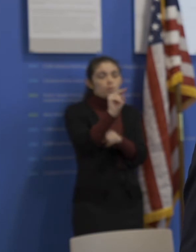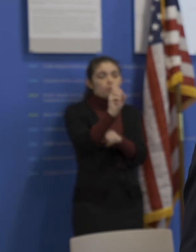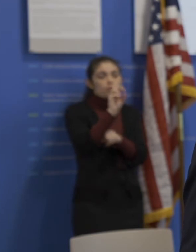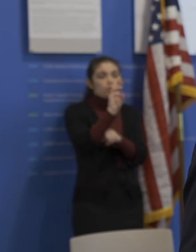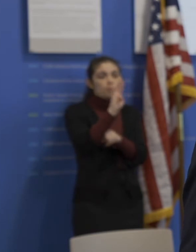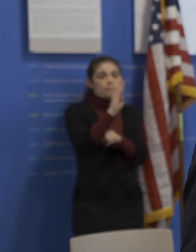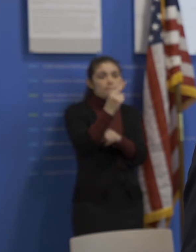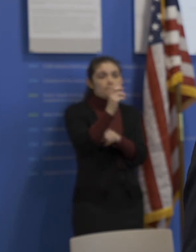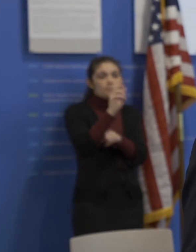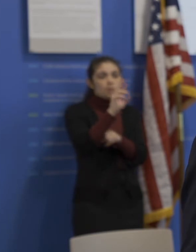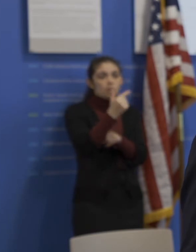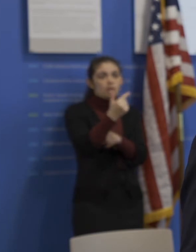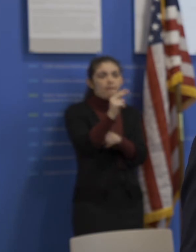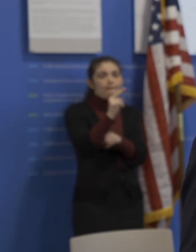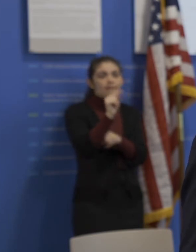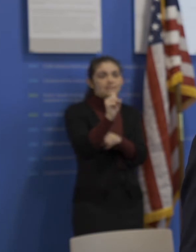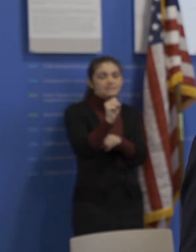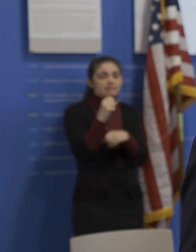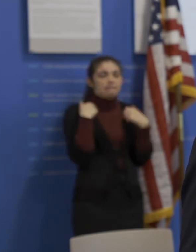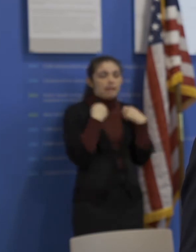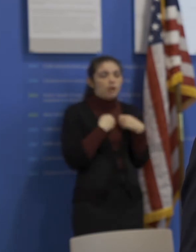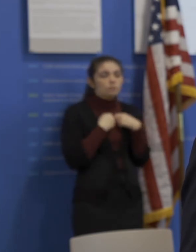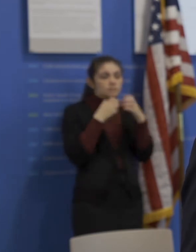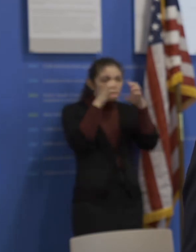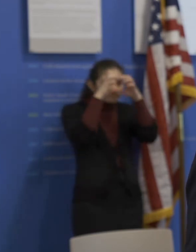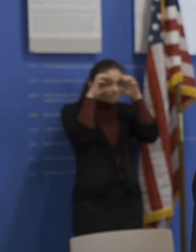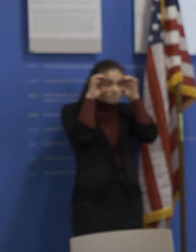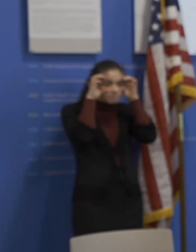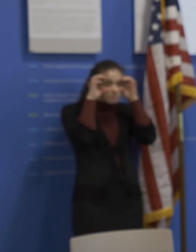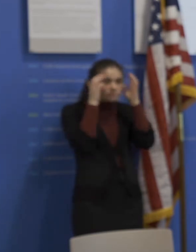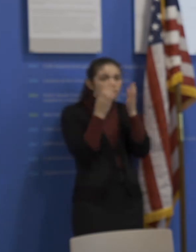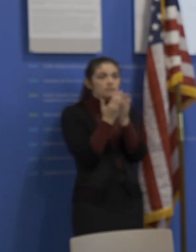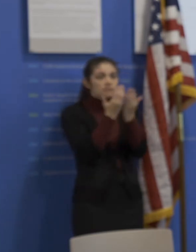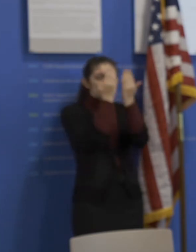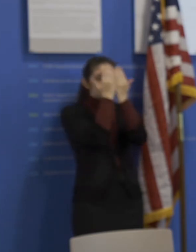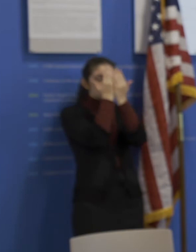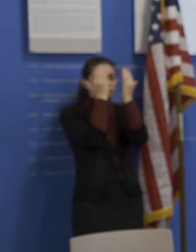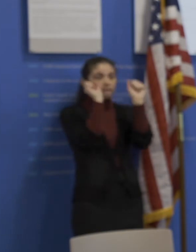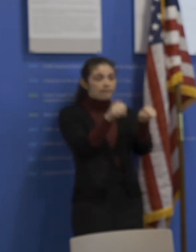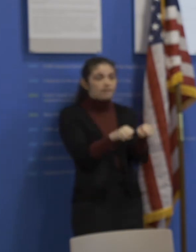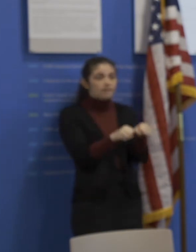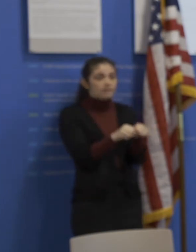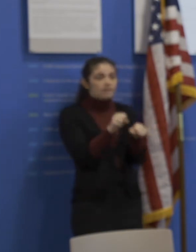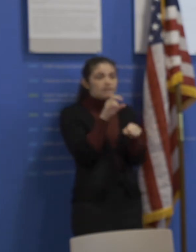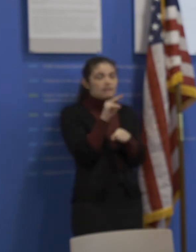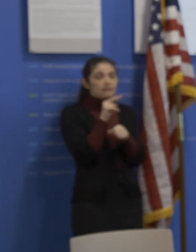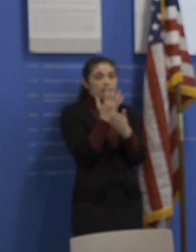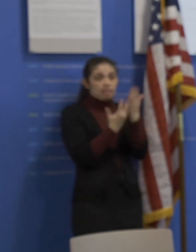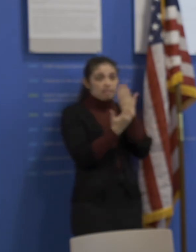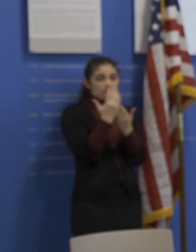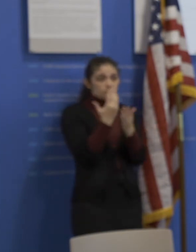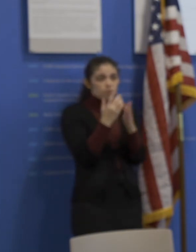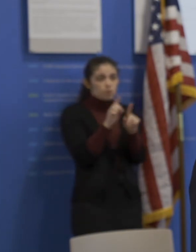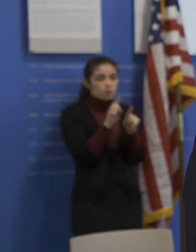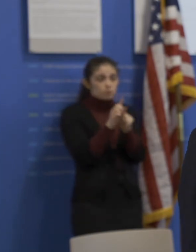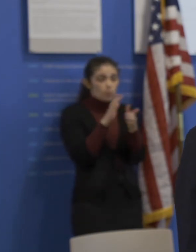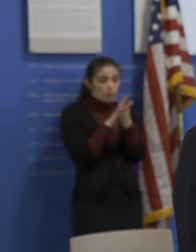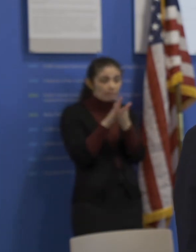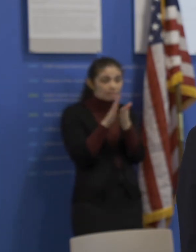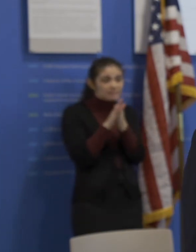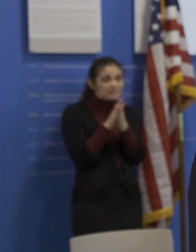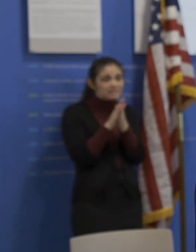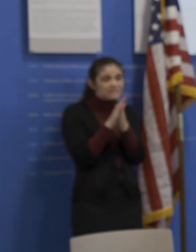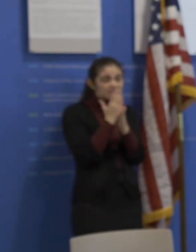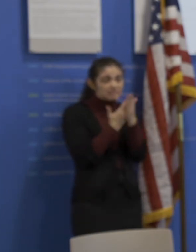Heights. Gowns, eye protection, face shields, nitrile gloves, disinfecting wipes, and